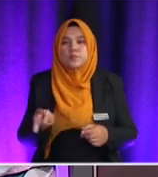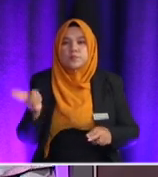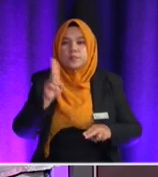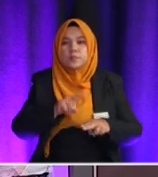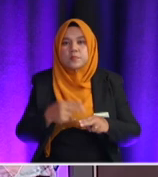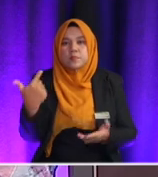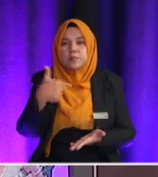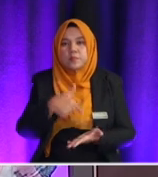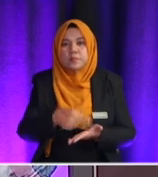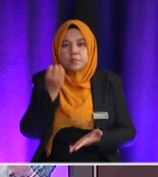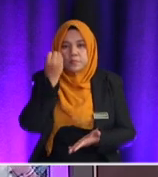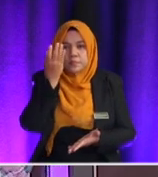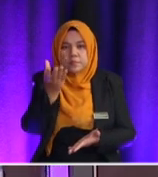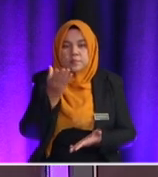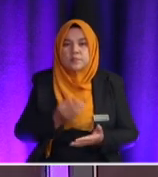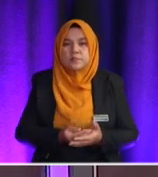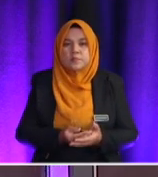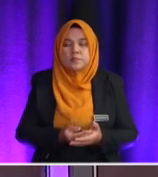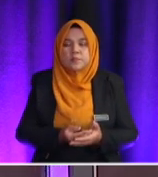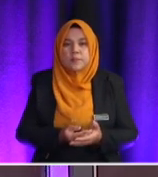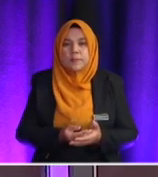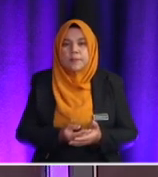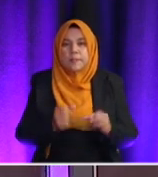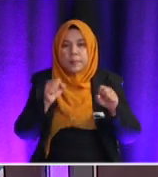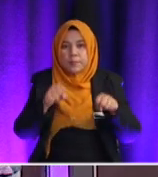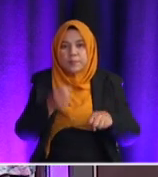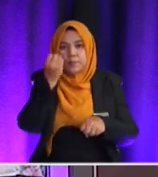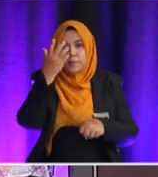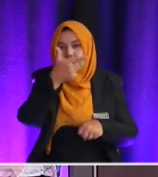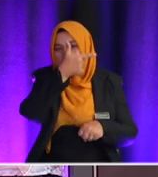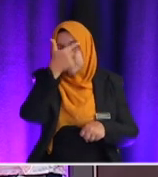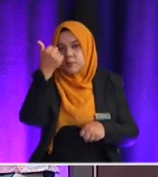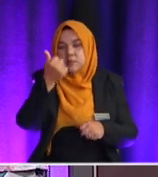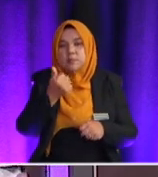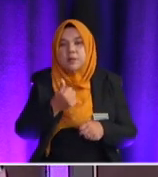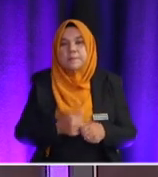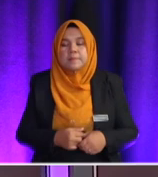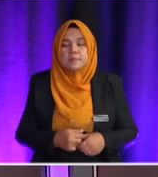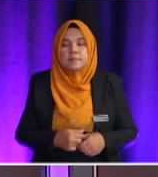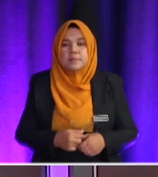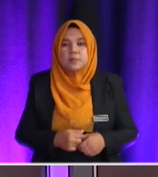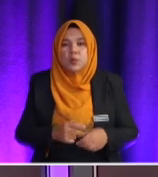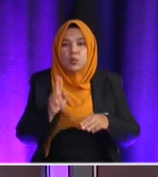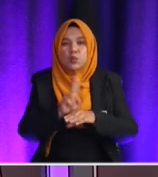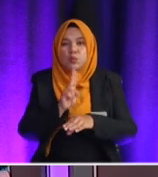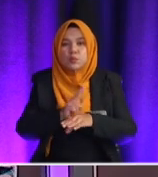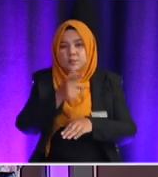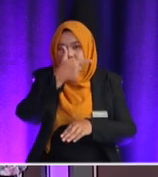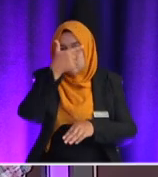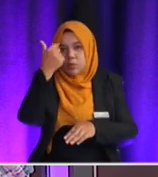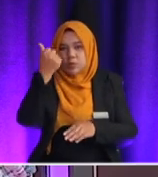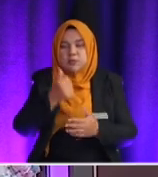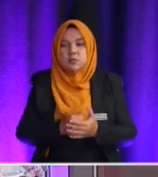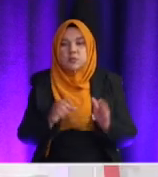information about it, right? So you also can state the reason after the word because. So you can use because. So